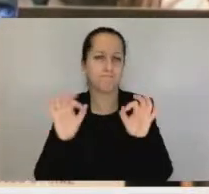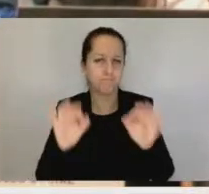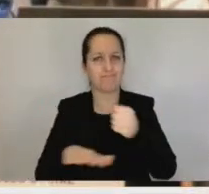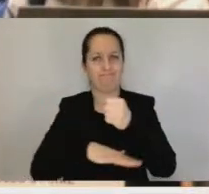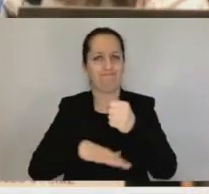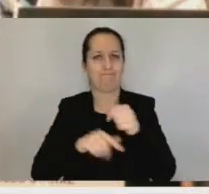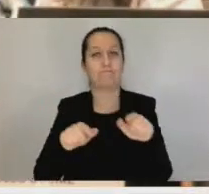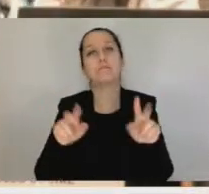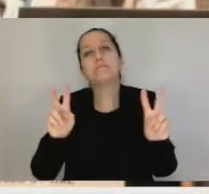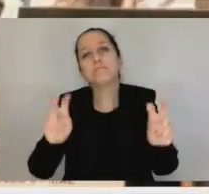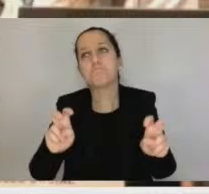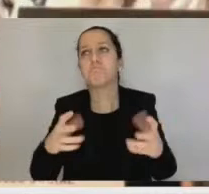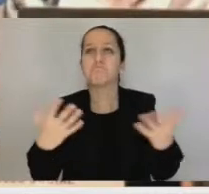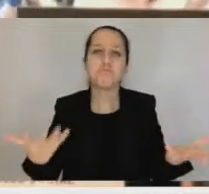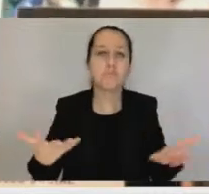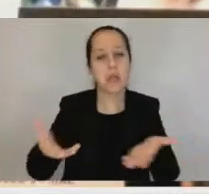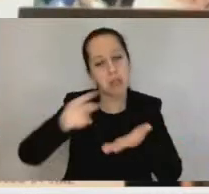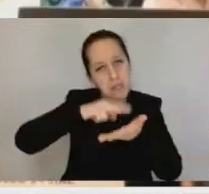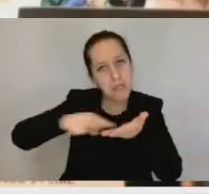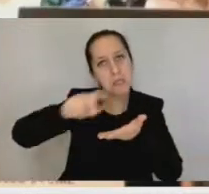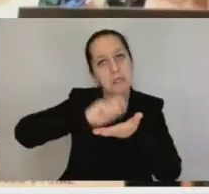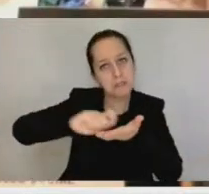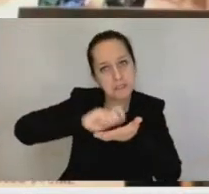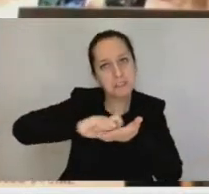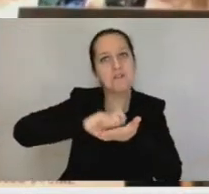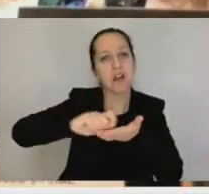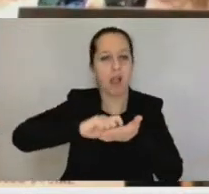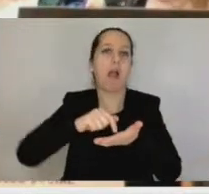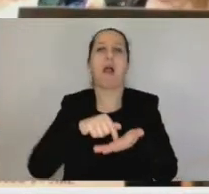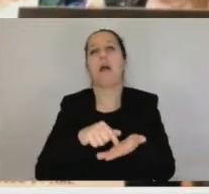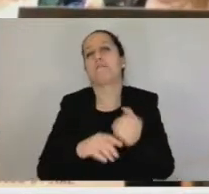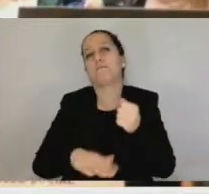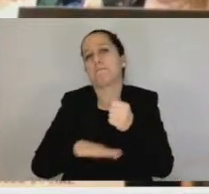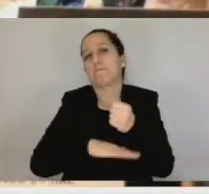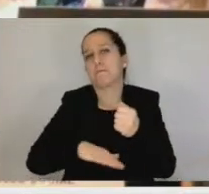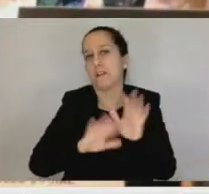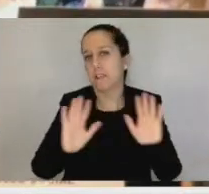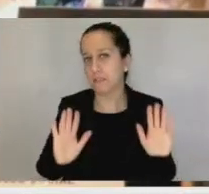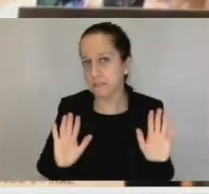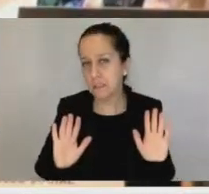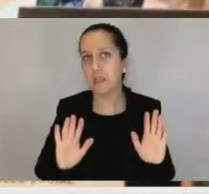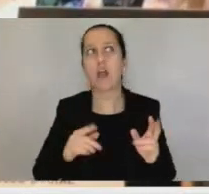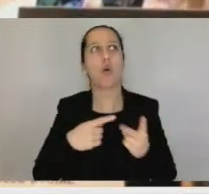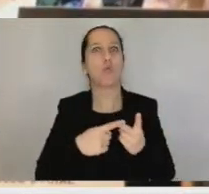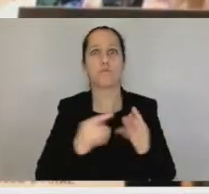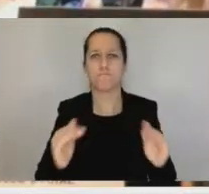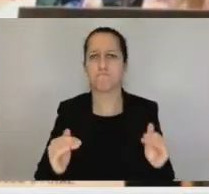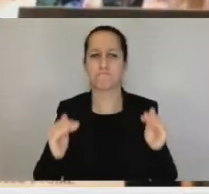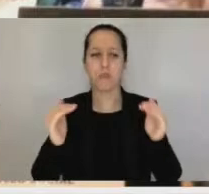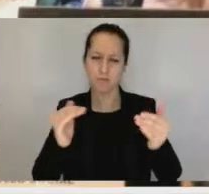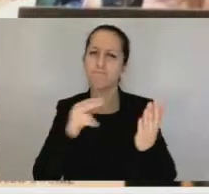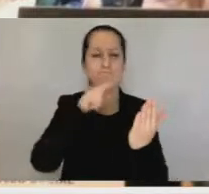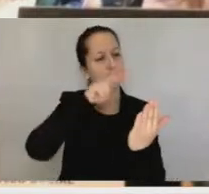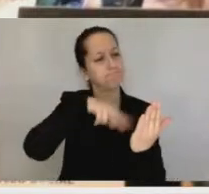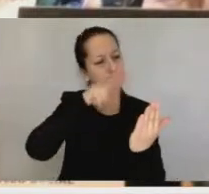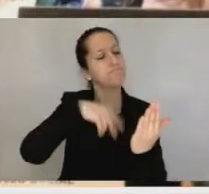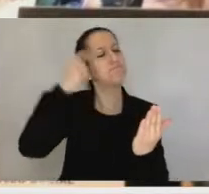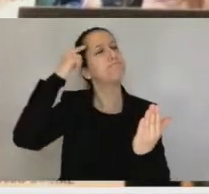these floors need to be measured. We need to have indices to measure this. For